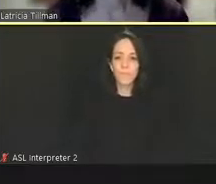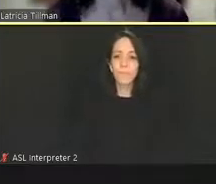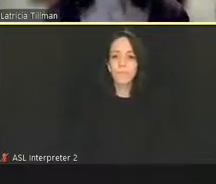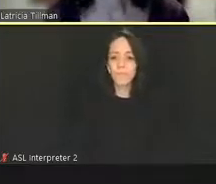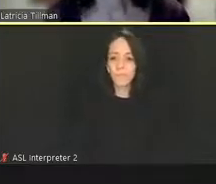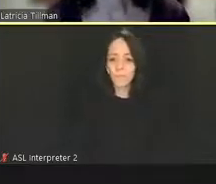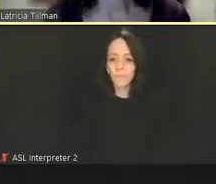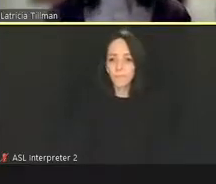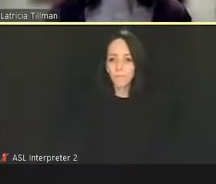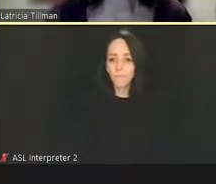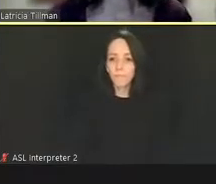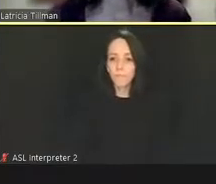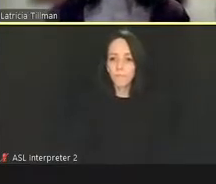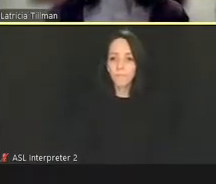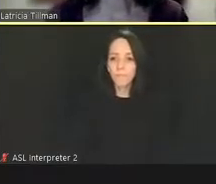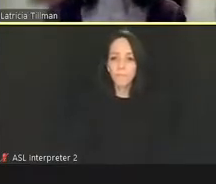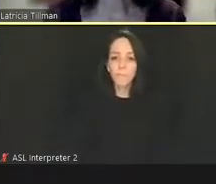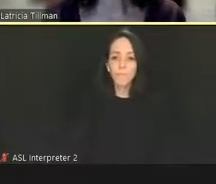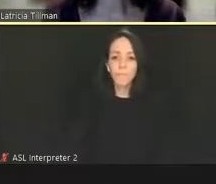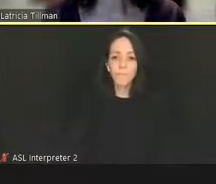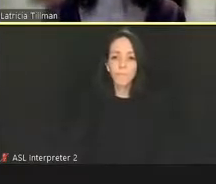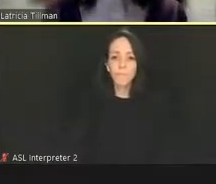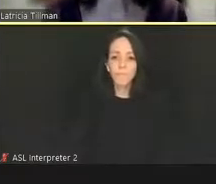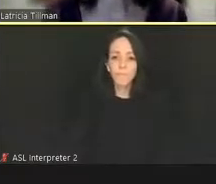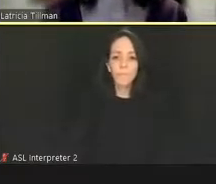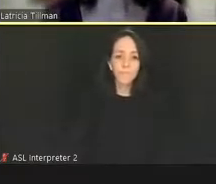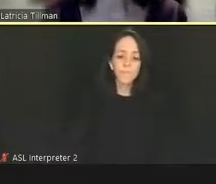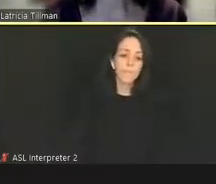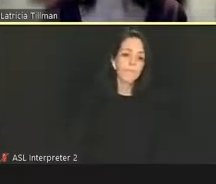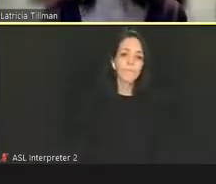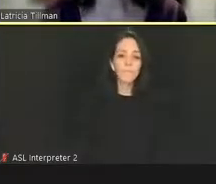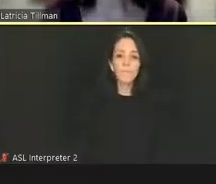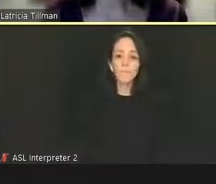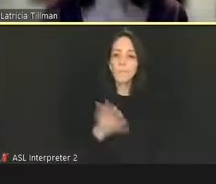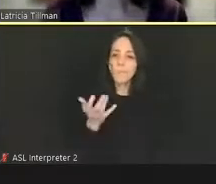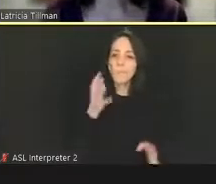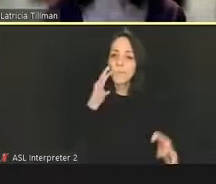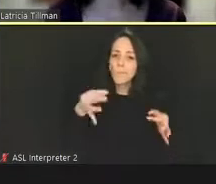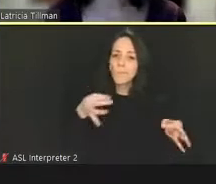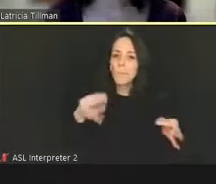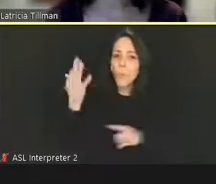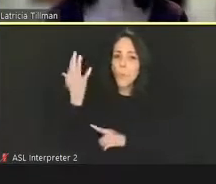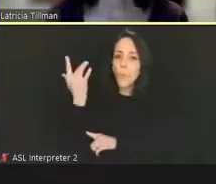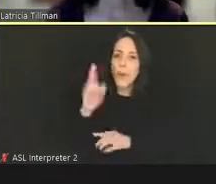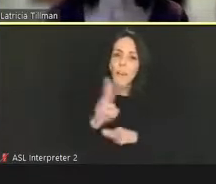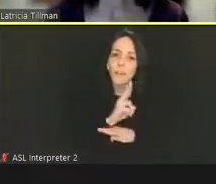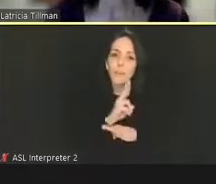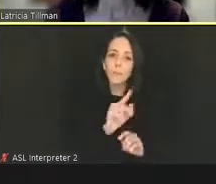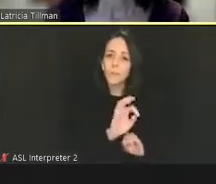I want to share a little bit about why we are using a budget equity tool.